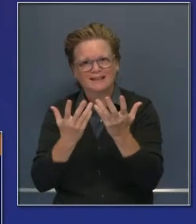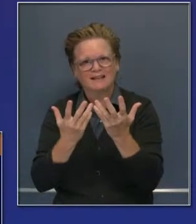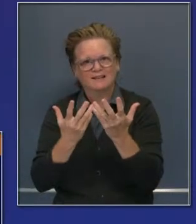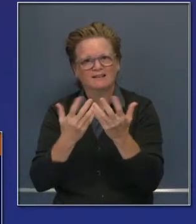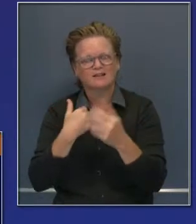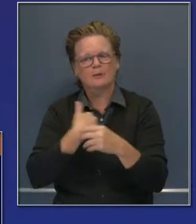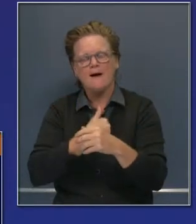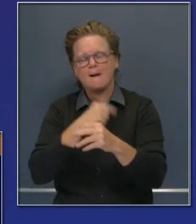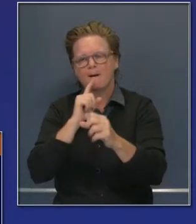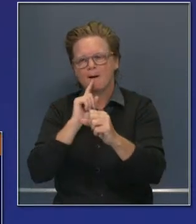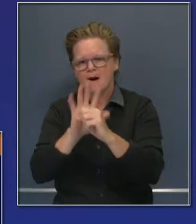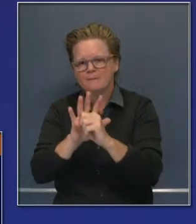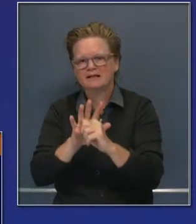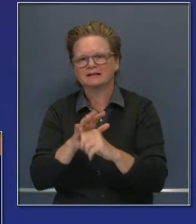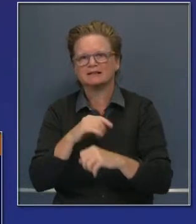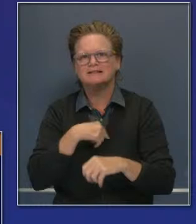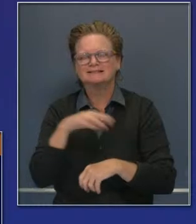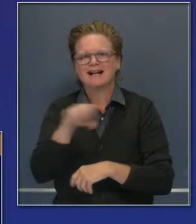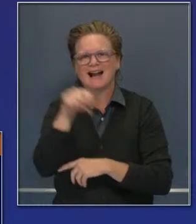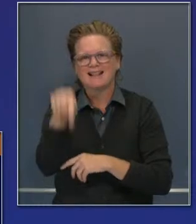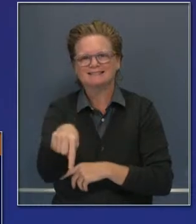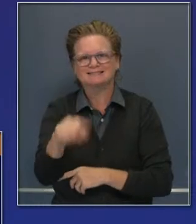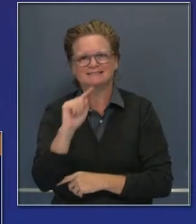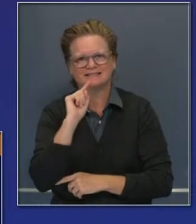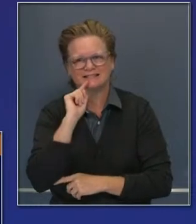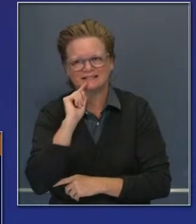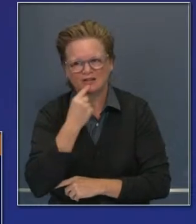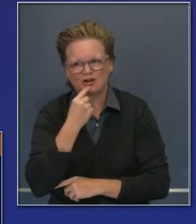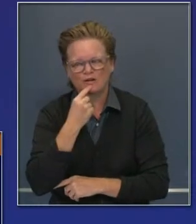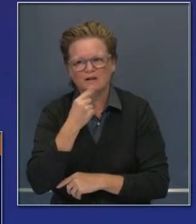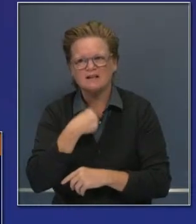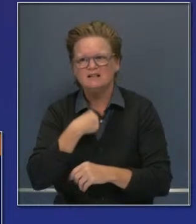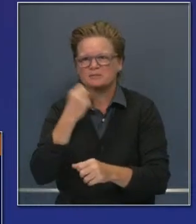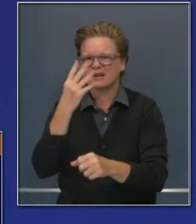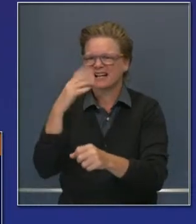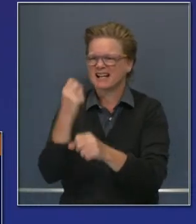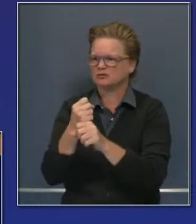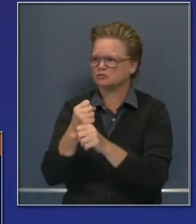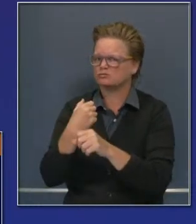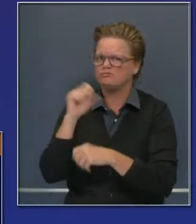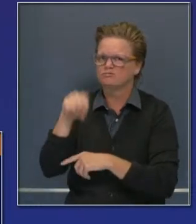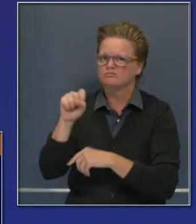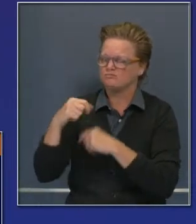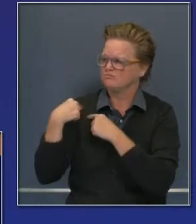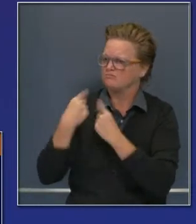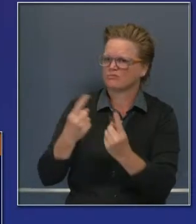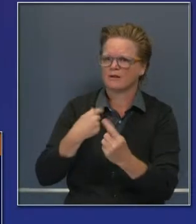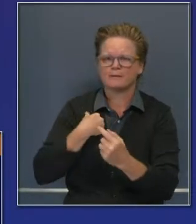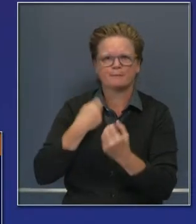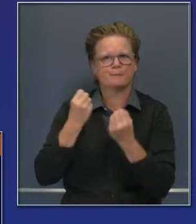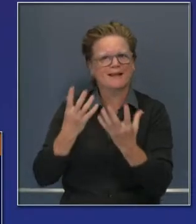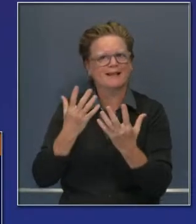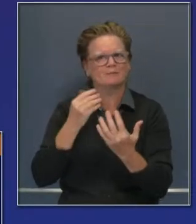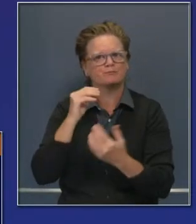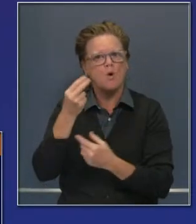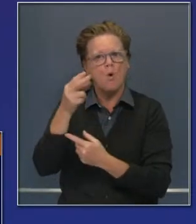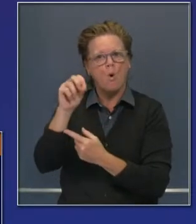a long-term strategy to address homelessness in the state in a way the state of California has never done in the past.